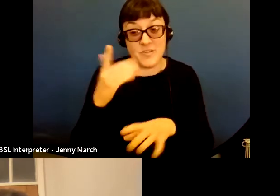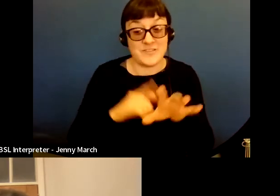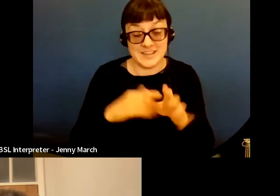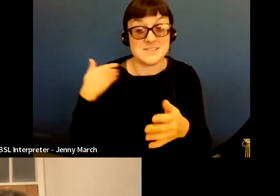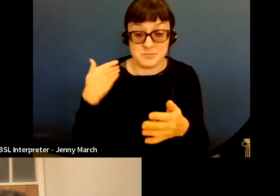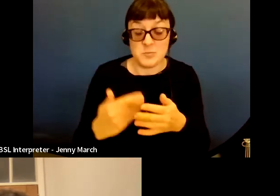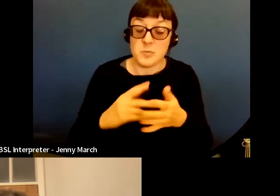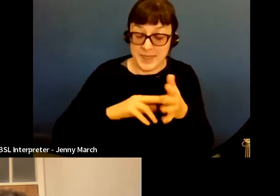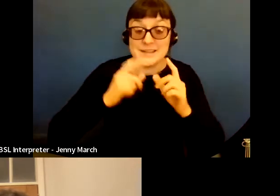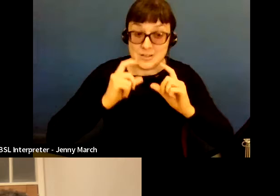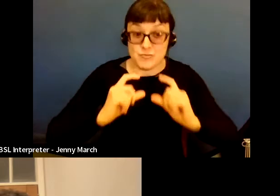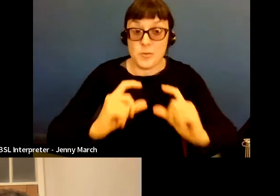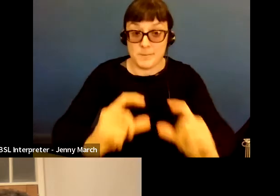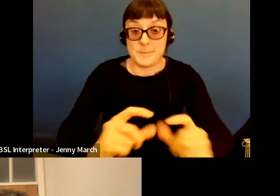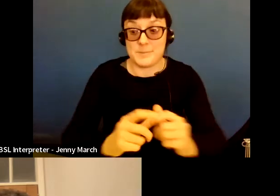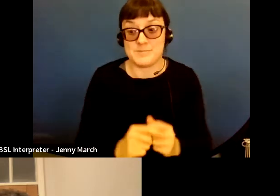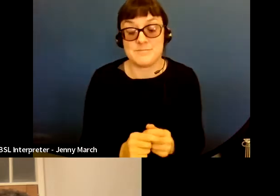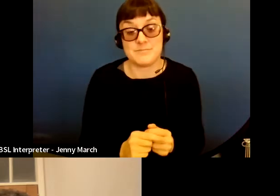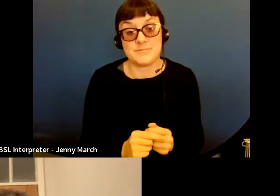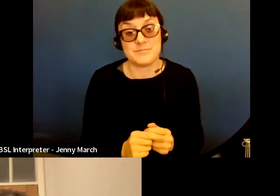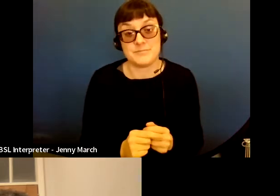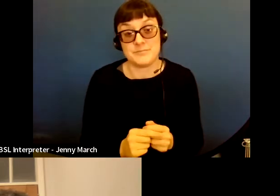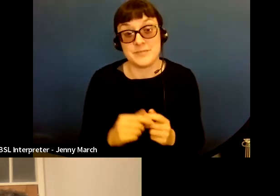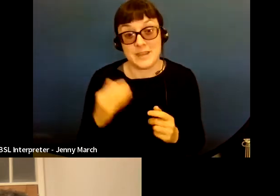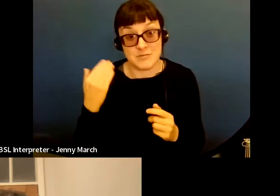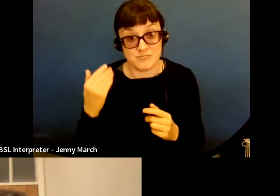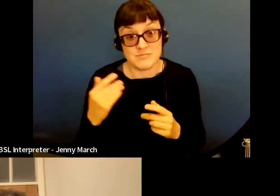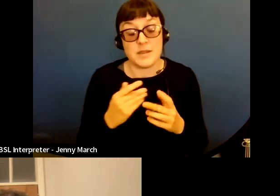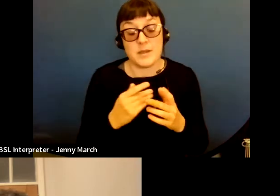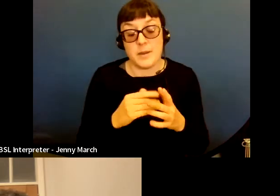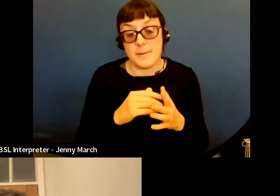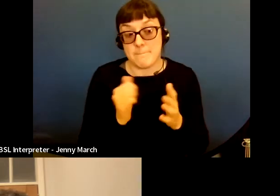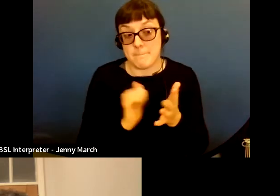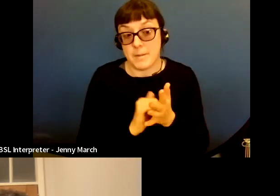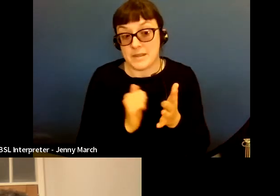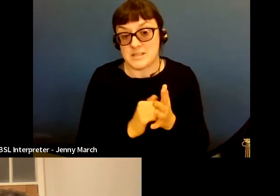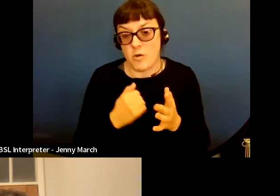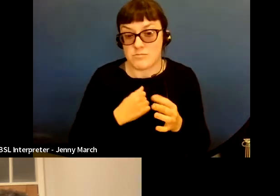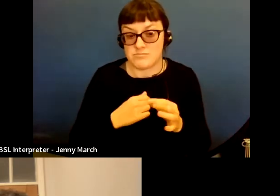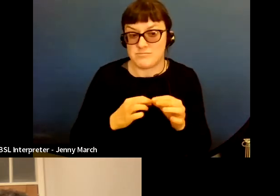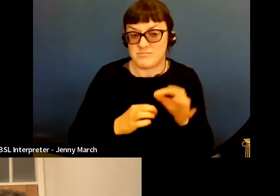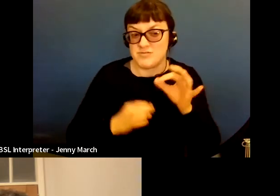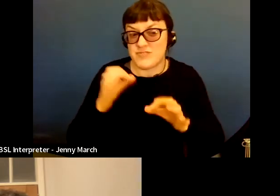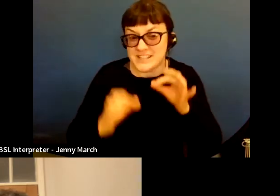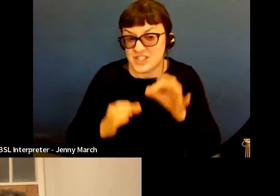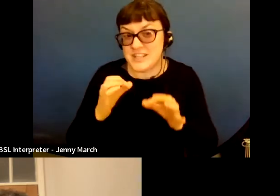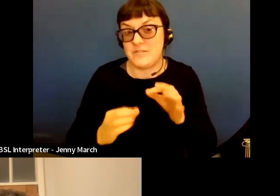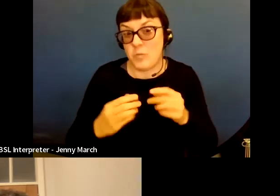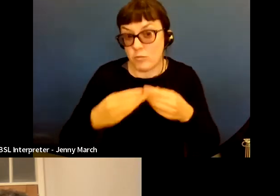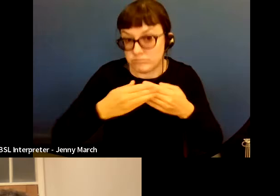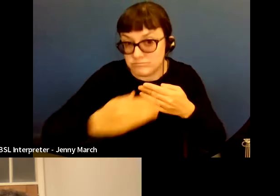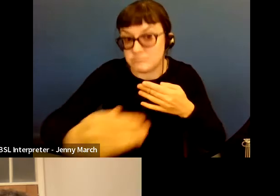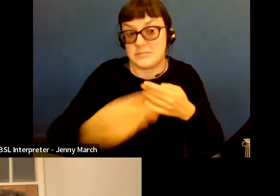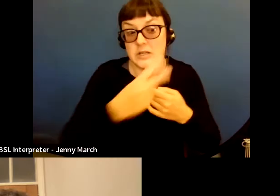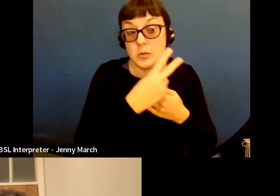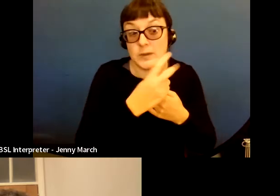continue. And we recently published our our strategy, our new strategy for 2021